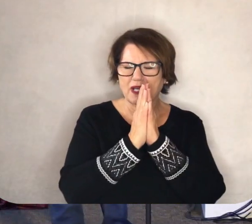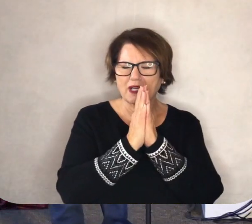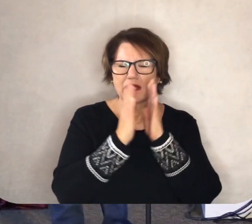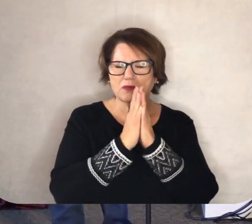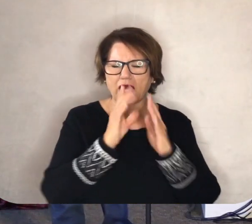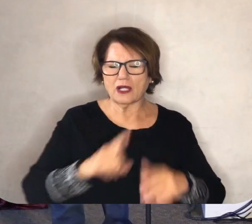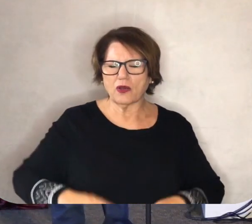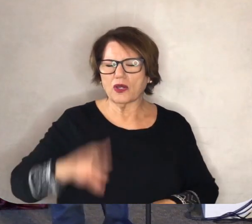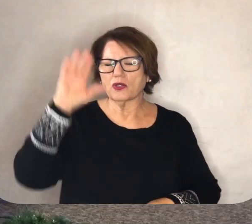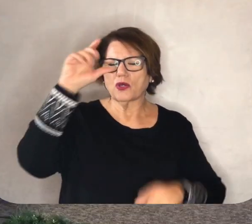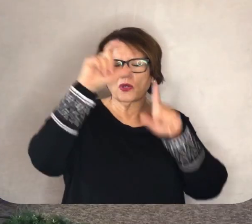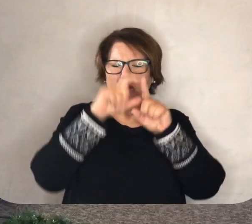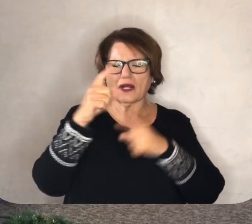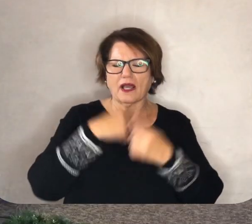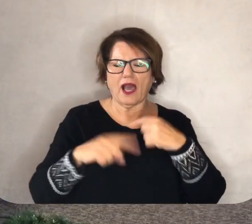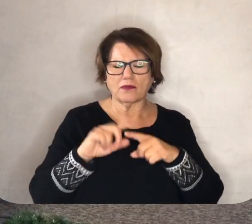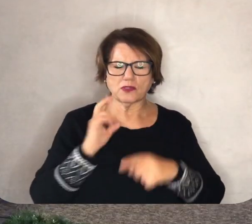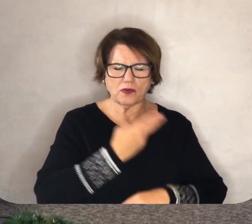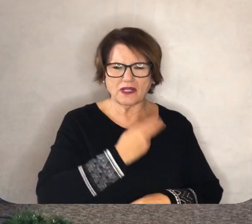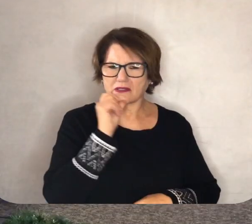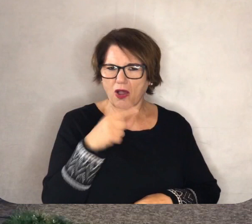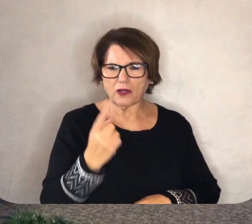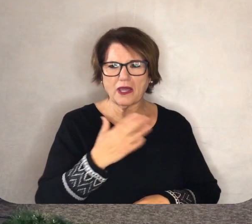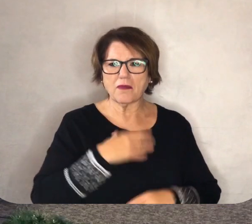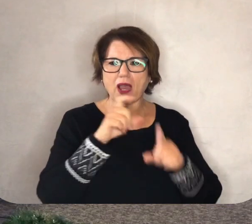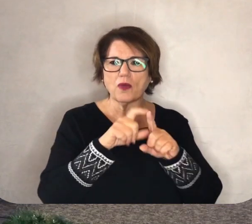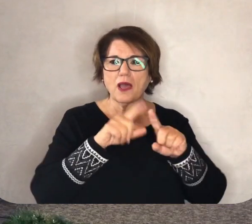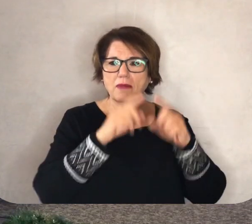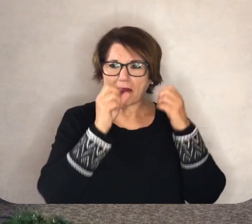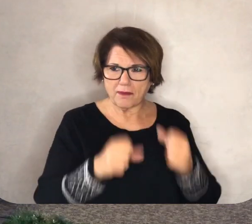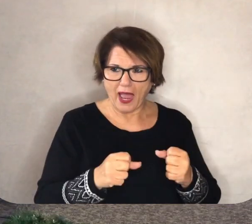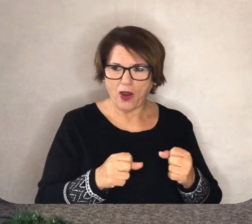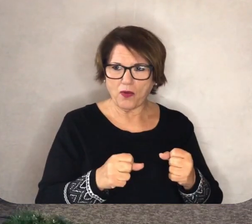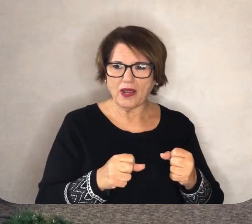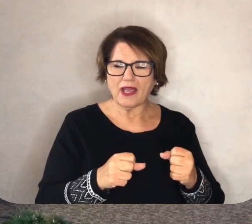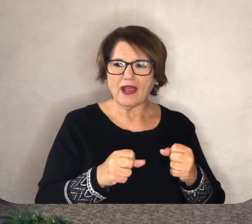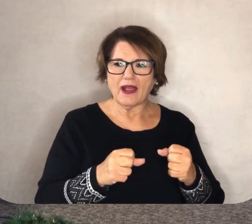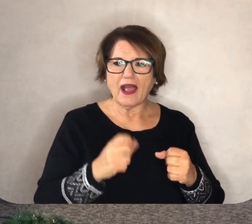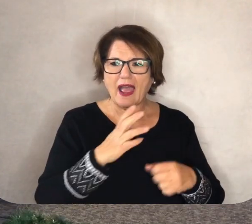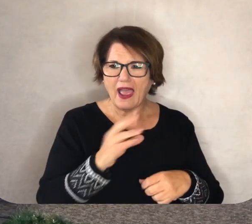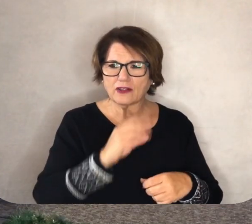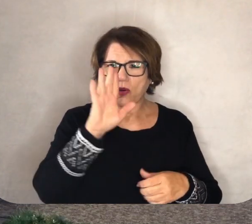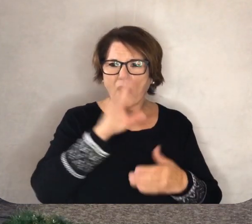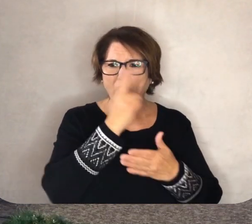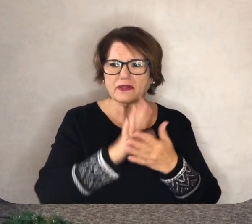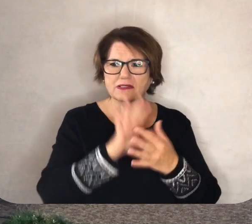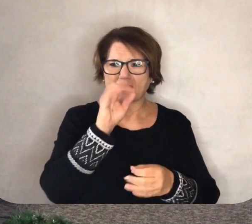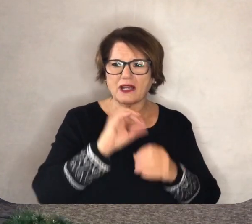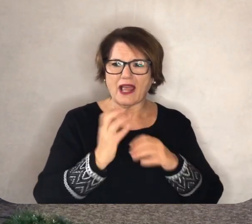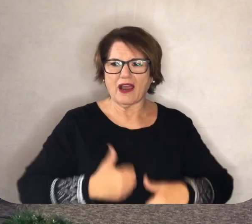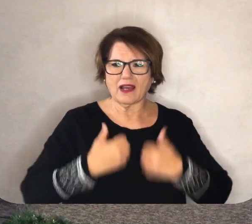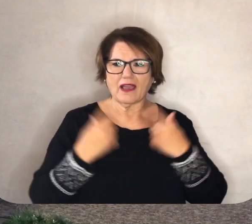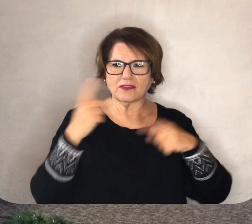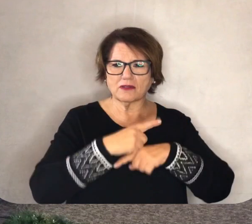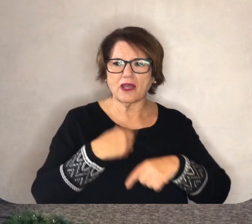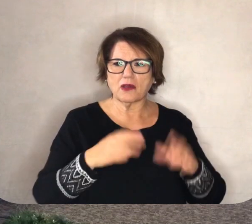Lord, that your word may come to us, but not just with my words, but with the power and the ministry of your Holy Spirit into our lives this day. We